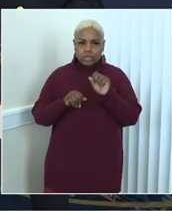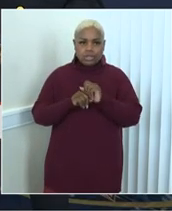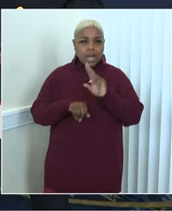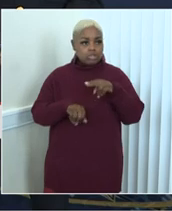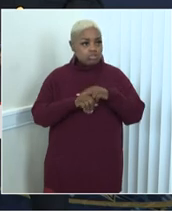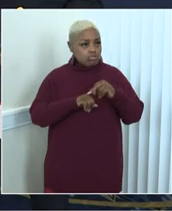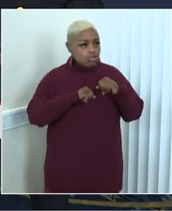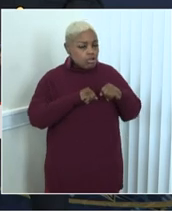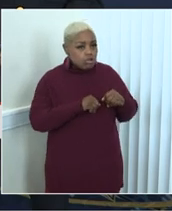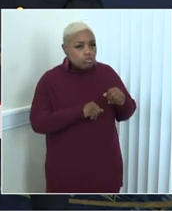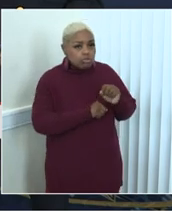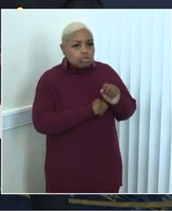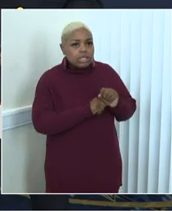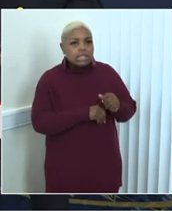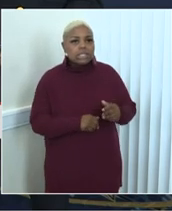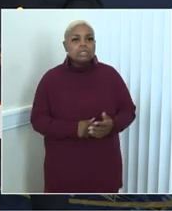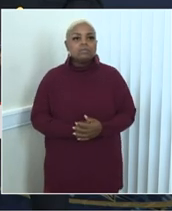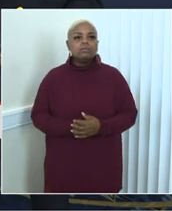here, and